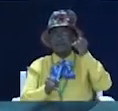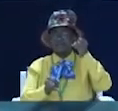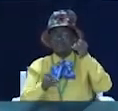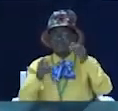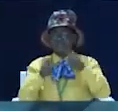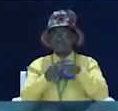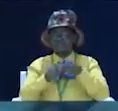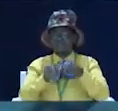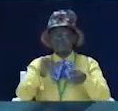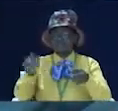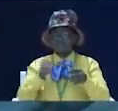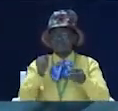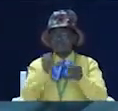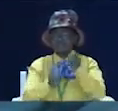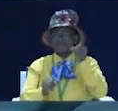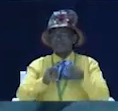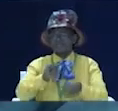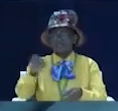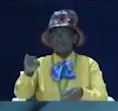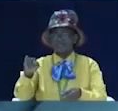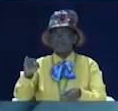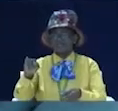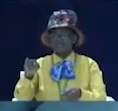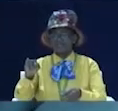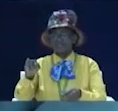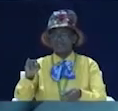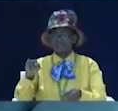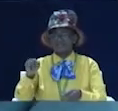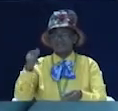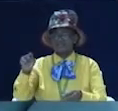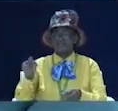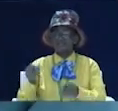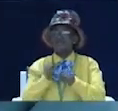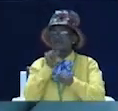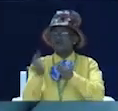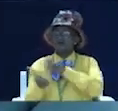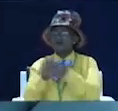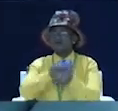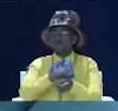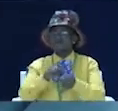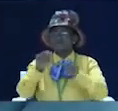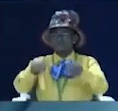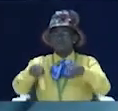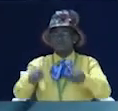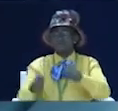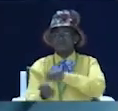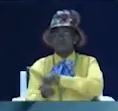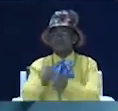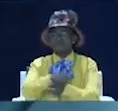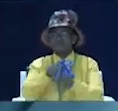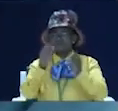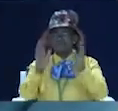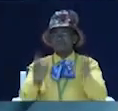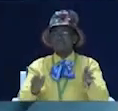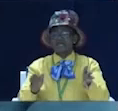the beginning, the ending, the unchangeable changer.